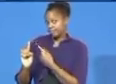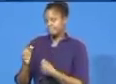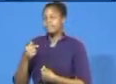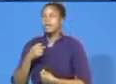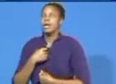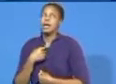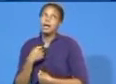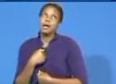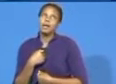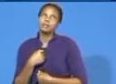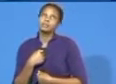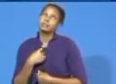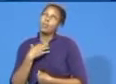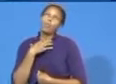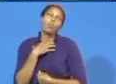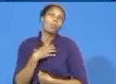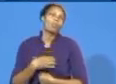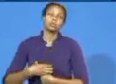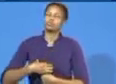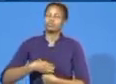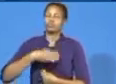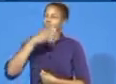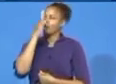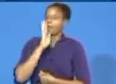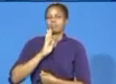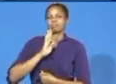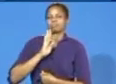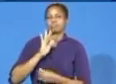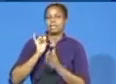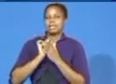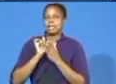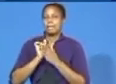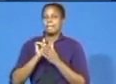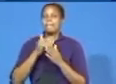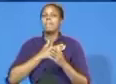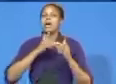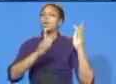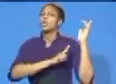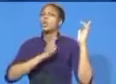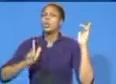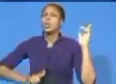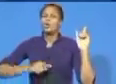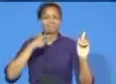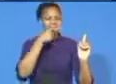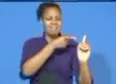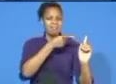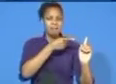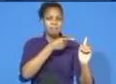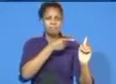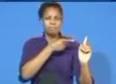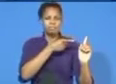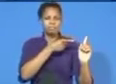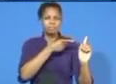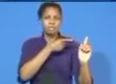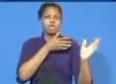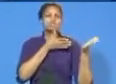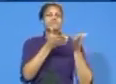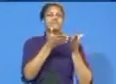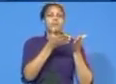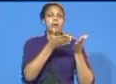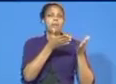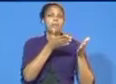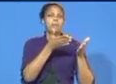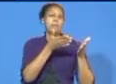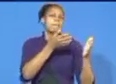would to God that my Lord Naaman, the word Lord here